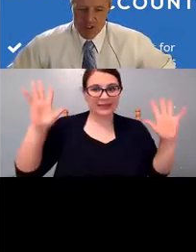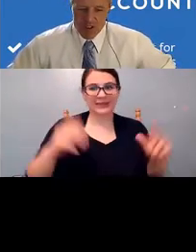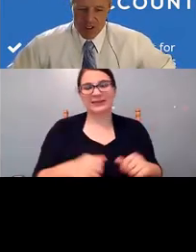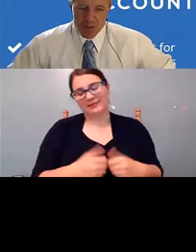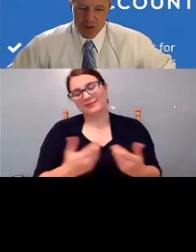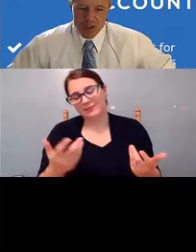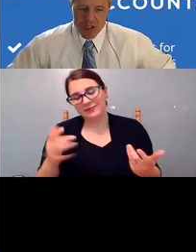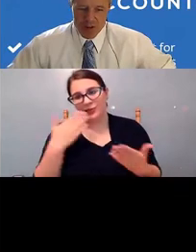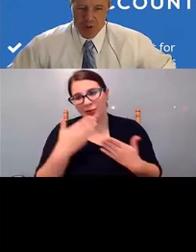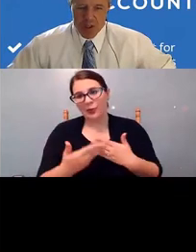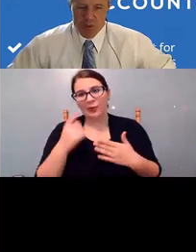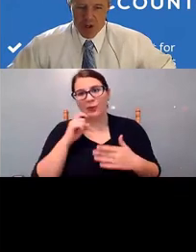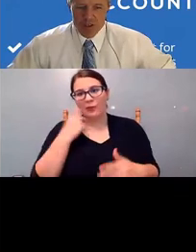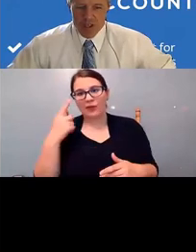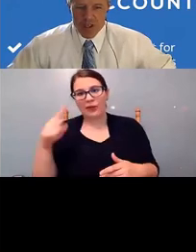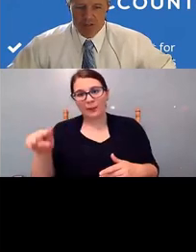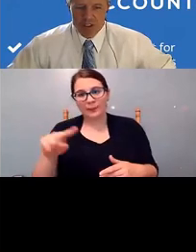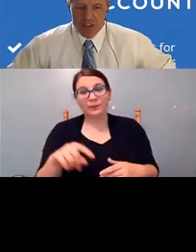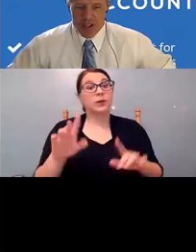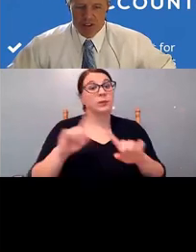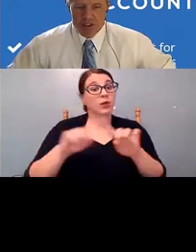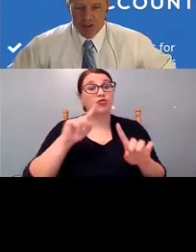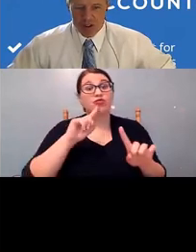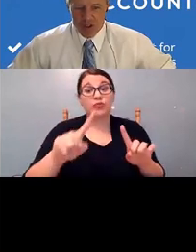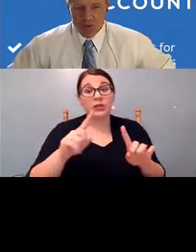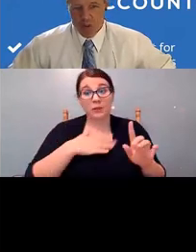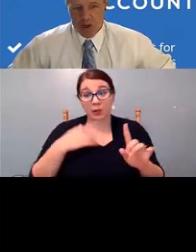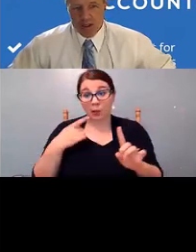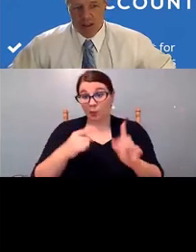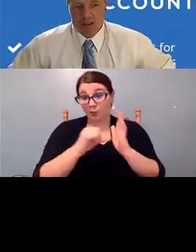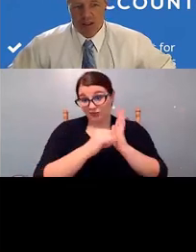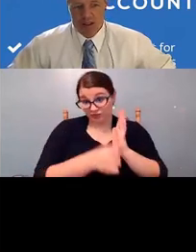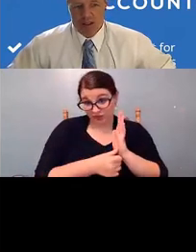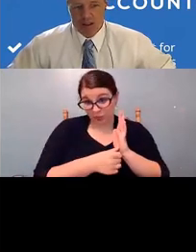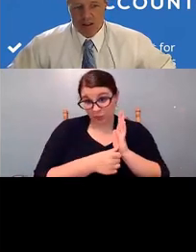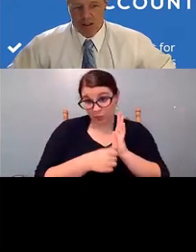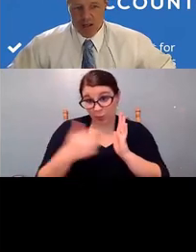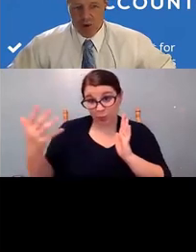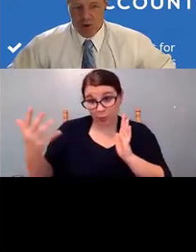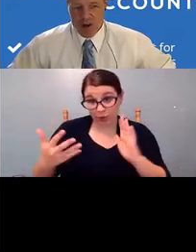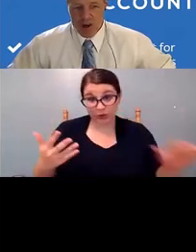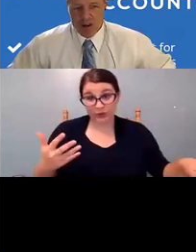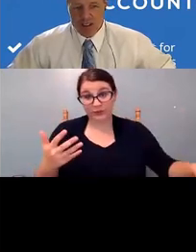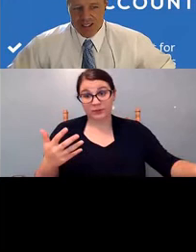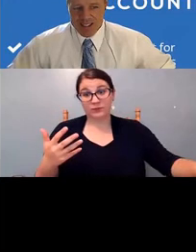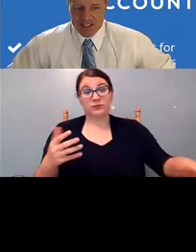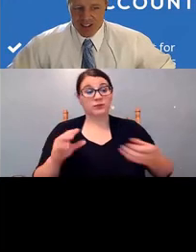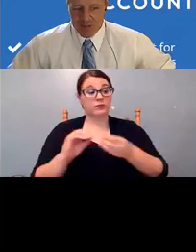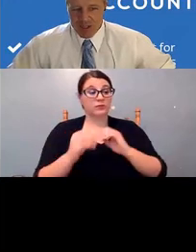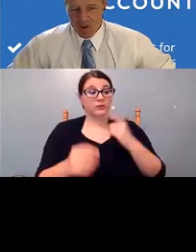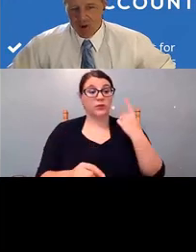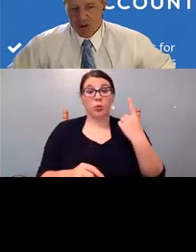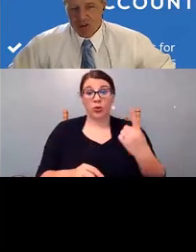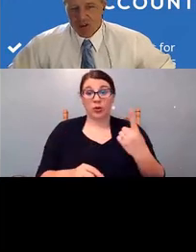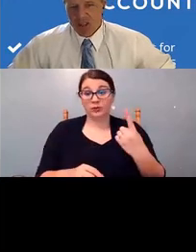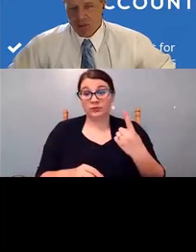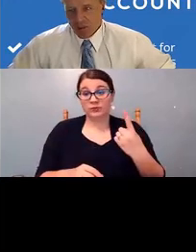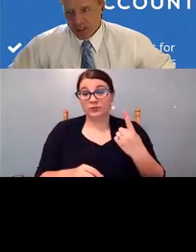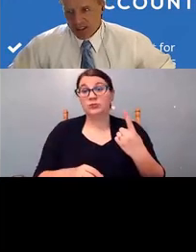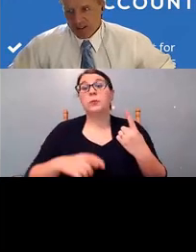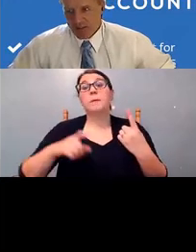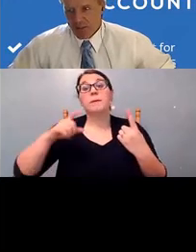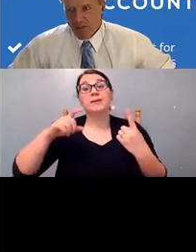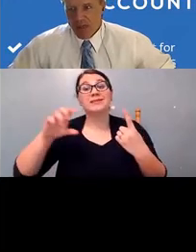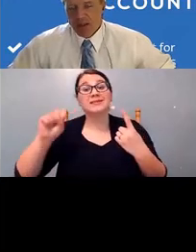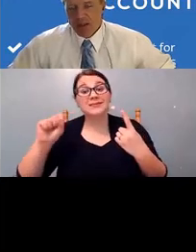but here's a couple of things I really wanted to emphasize to you. Number one, the stable card needs to be ordered